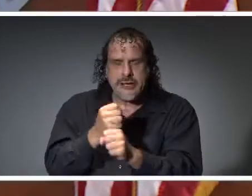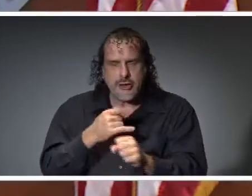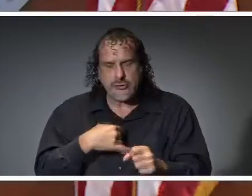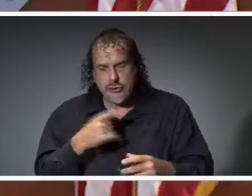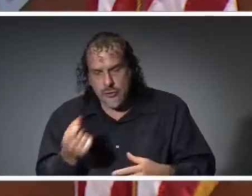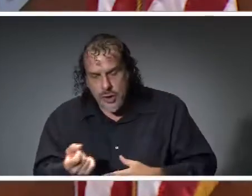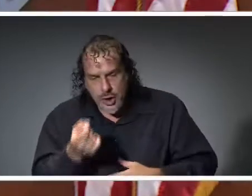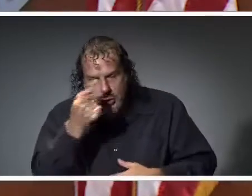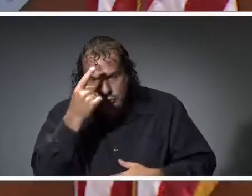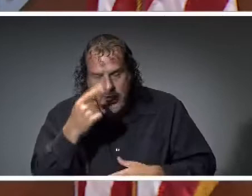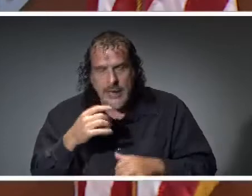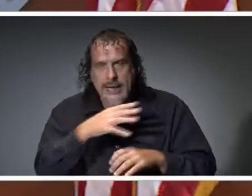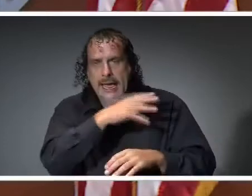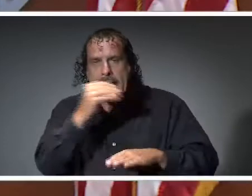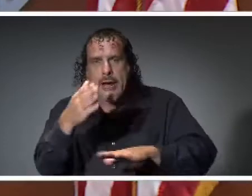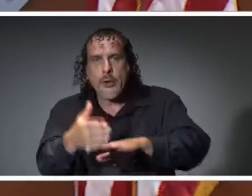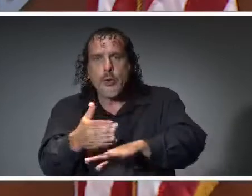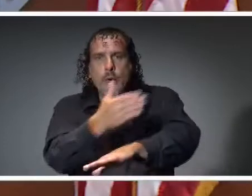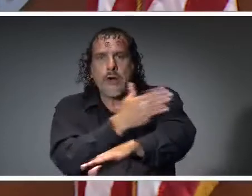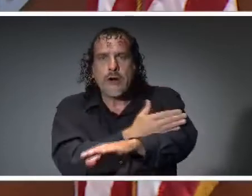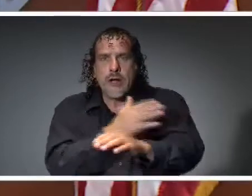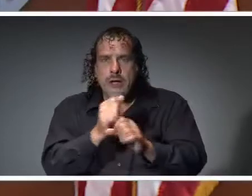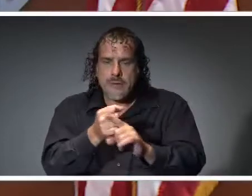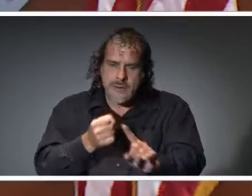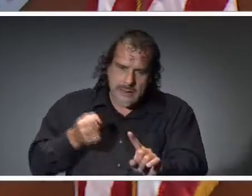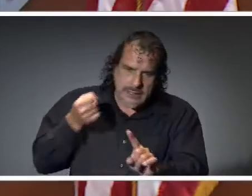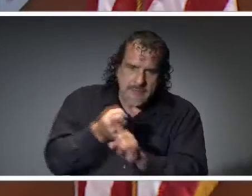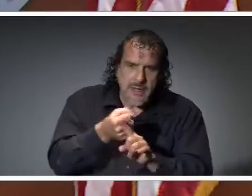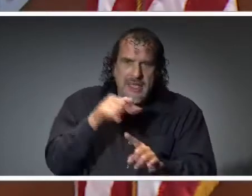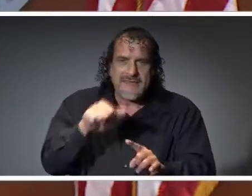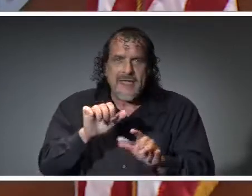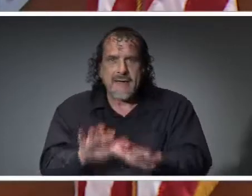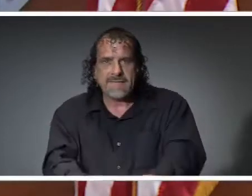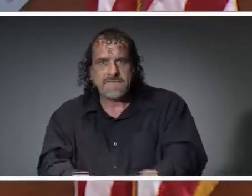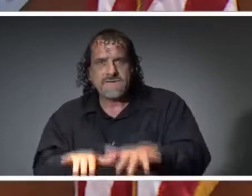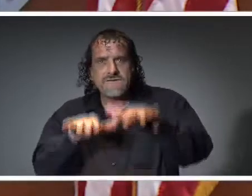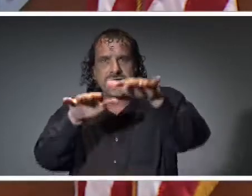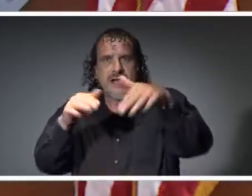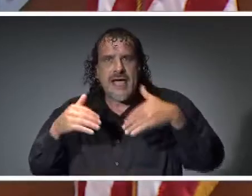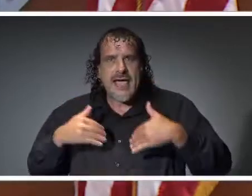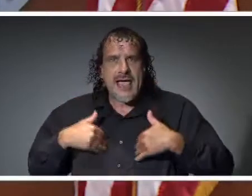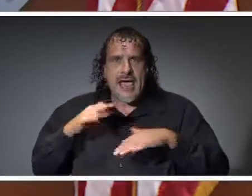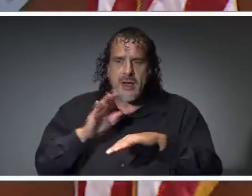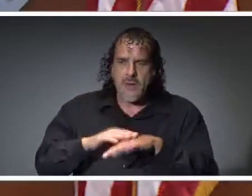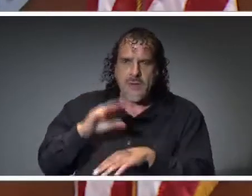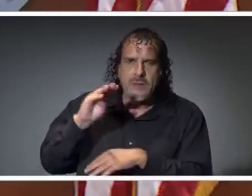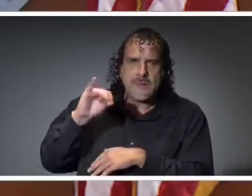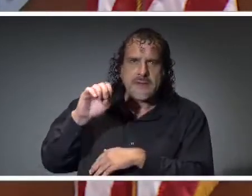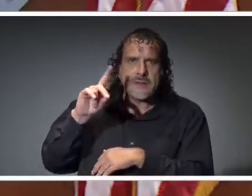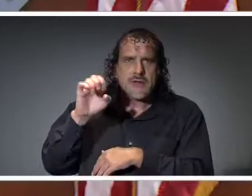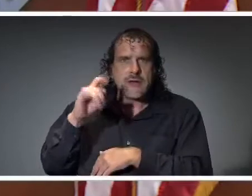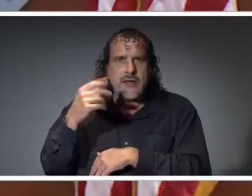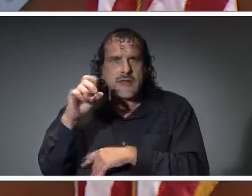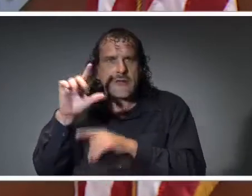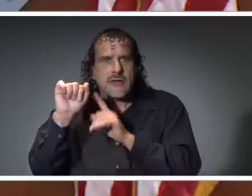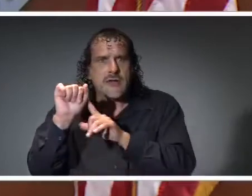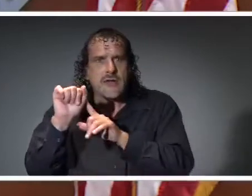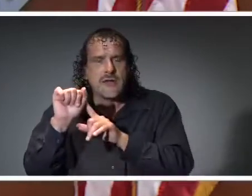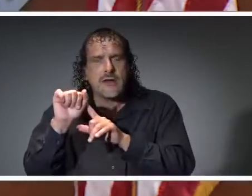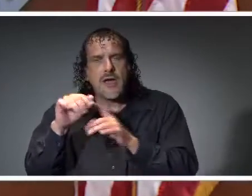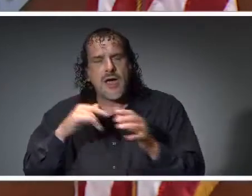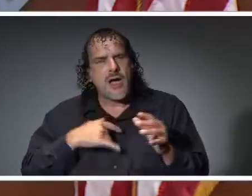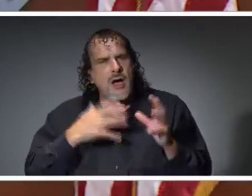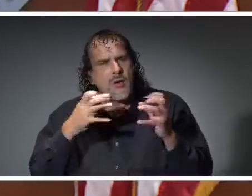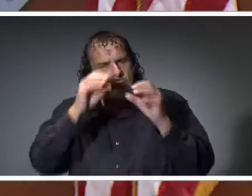eventually recover from the horrific impacts that the flood has had on the Mississippi Delta. I want to be